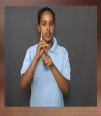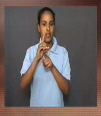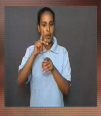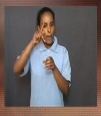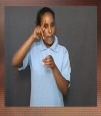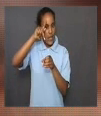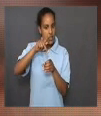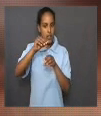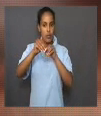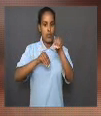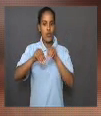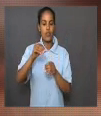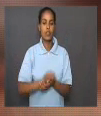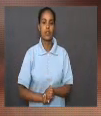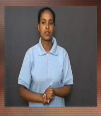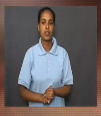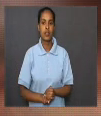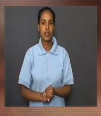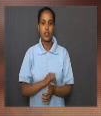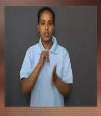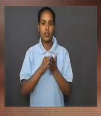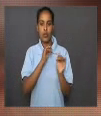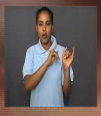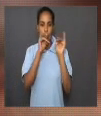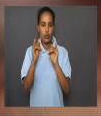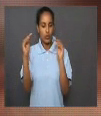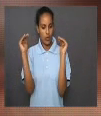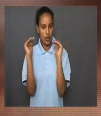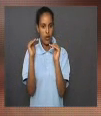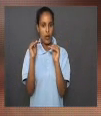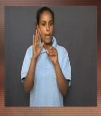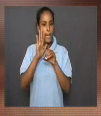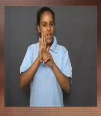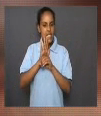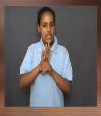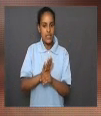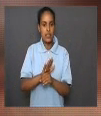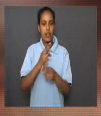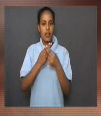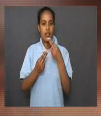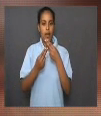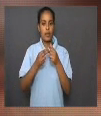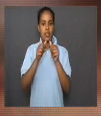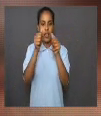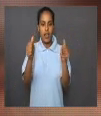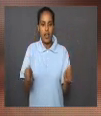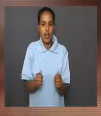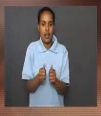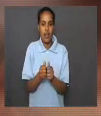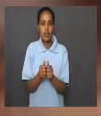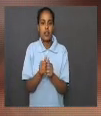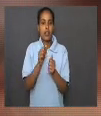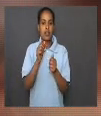piston moves. It is also equal to pressure times area times